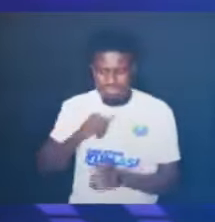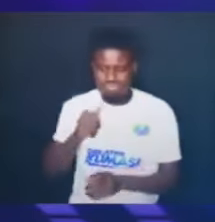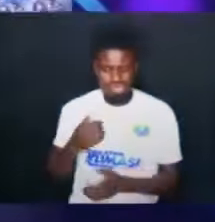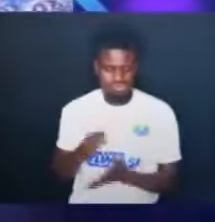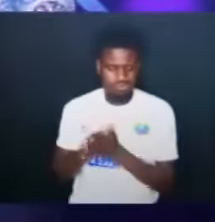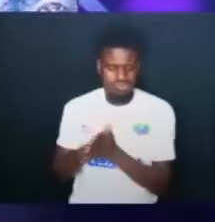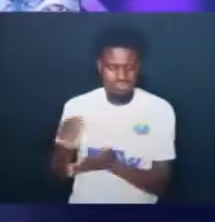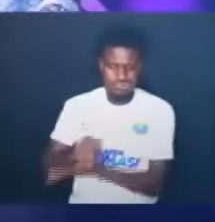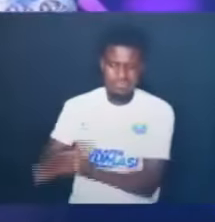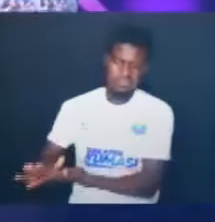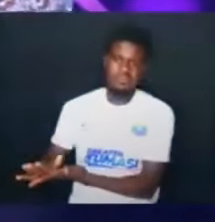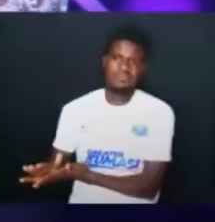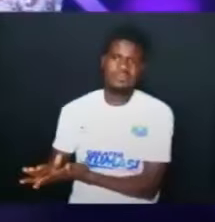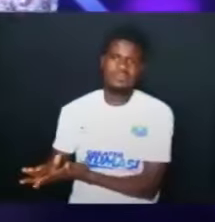destroy.